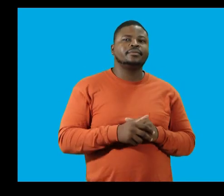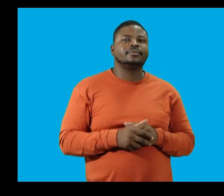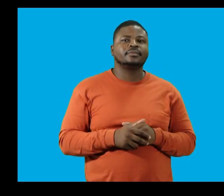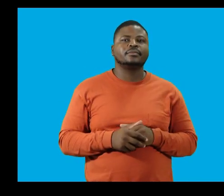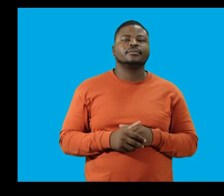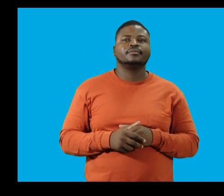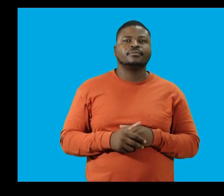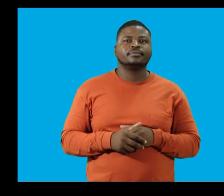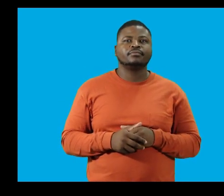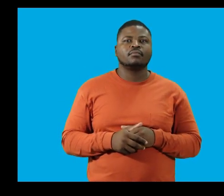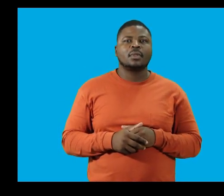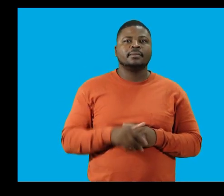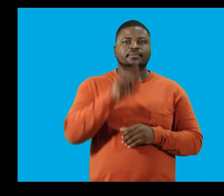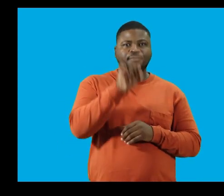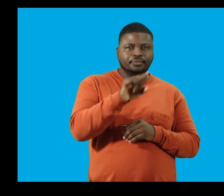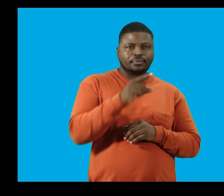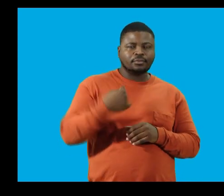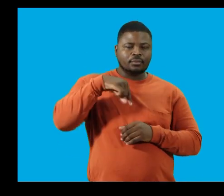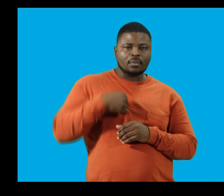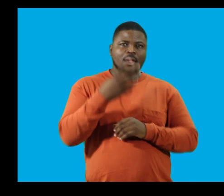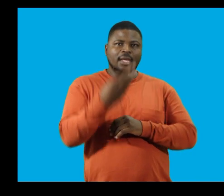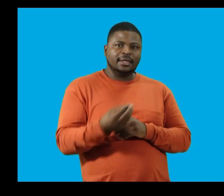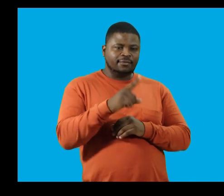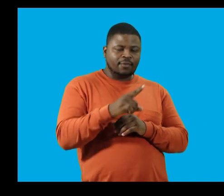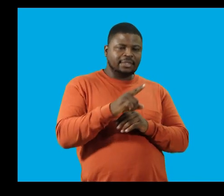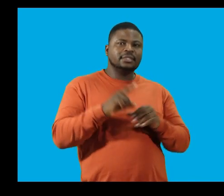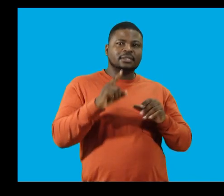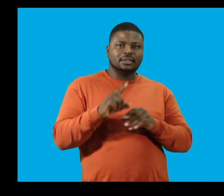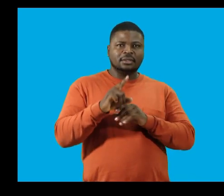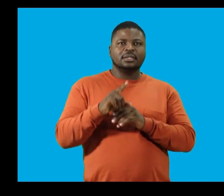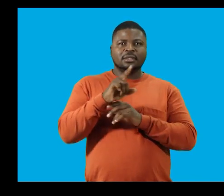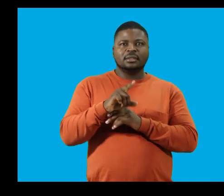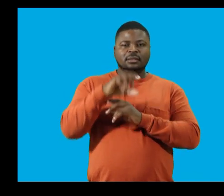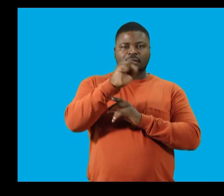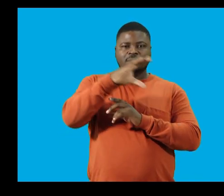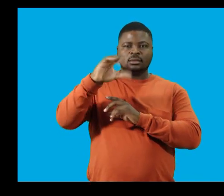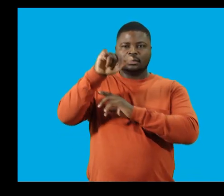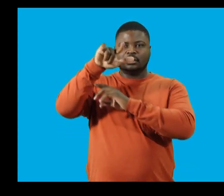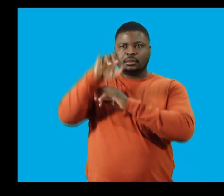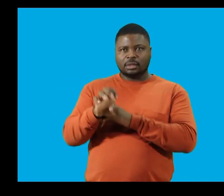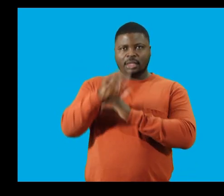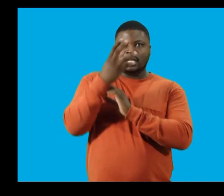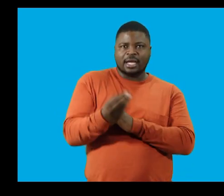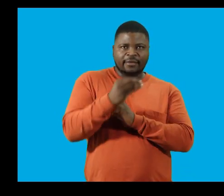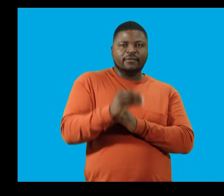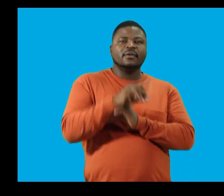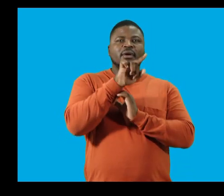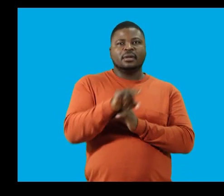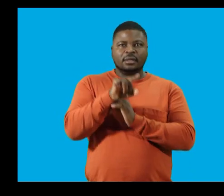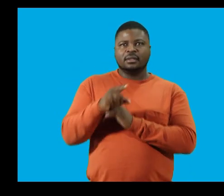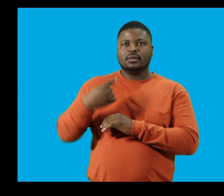So that will be centimeters as well. And we have a scale. So we've got the